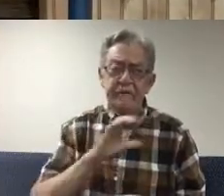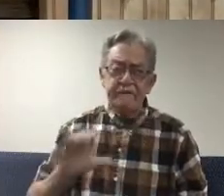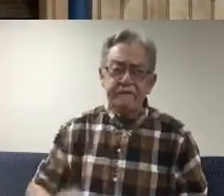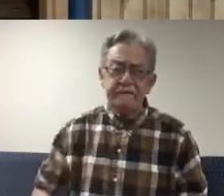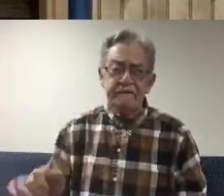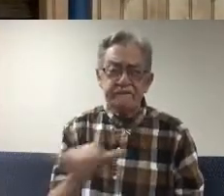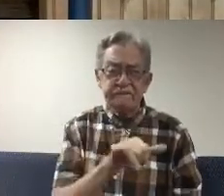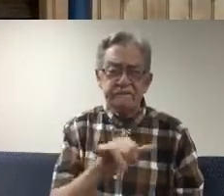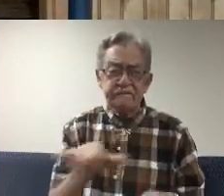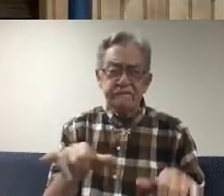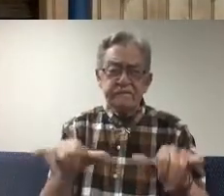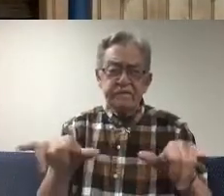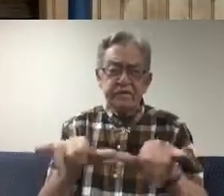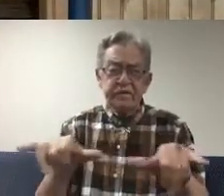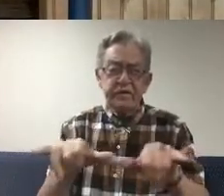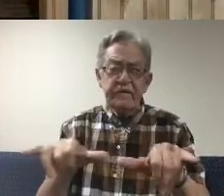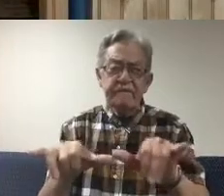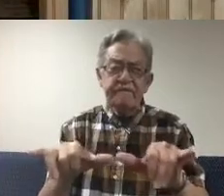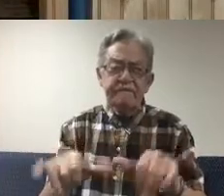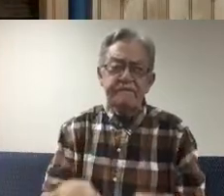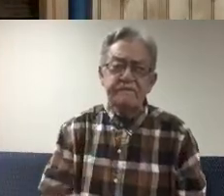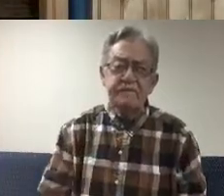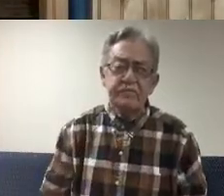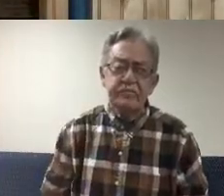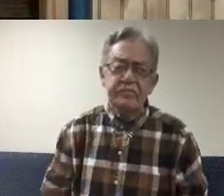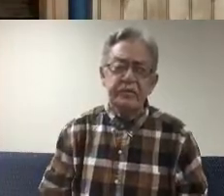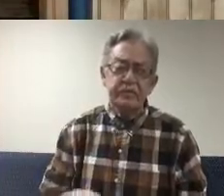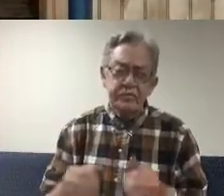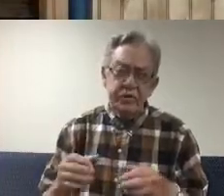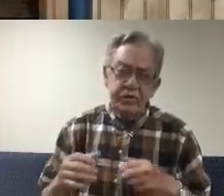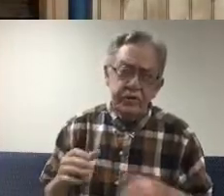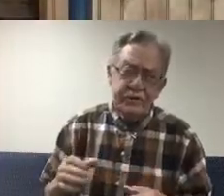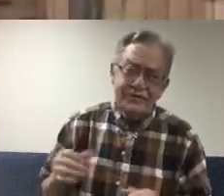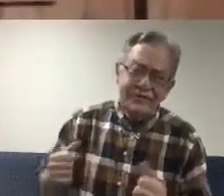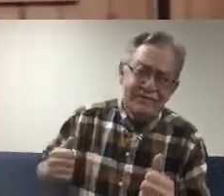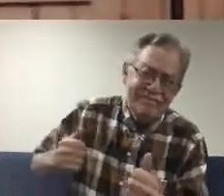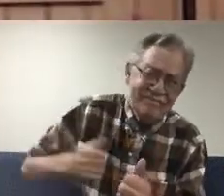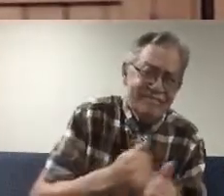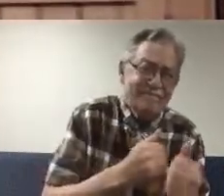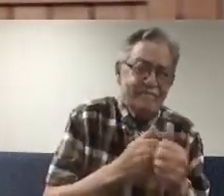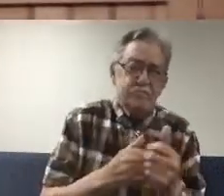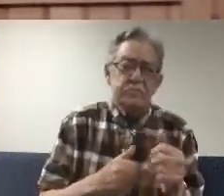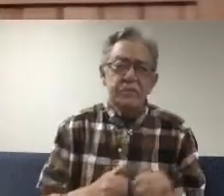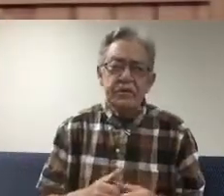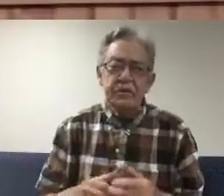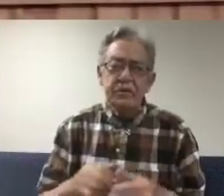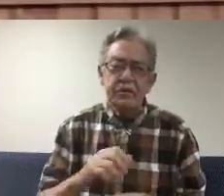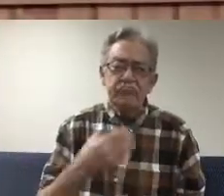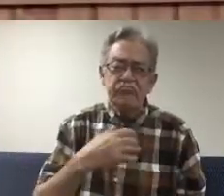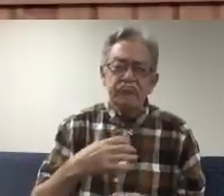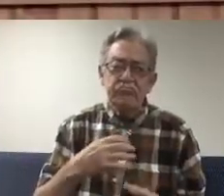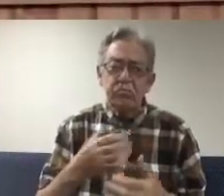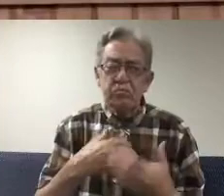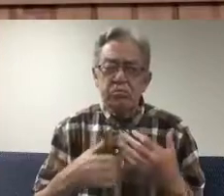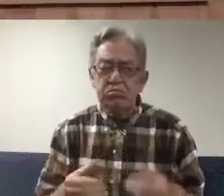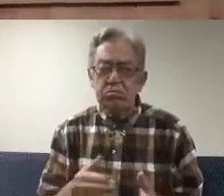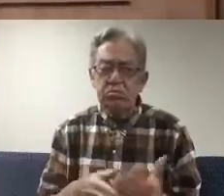culture. Well, I want to speak to you today about those things. And I want to speak to you with a message today that I've